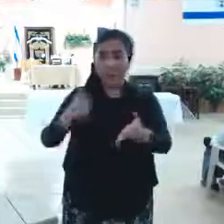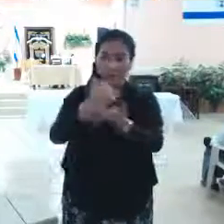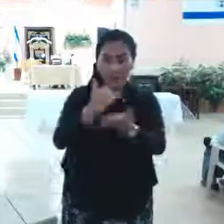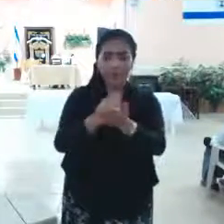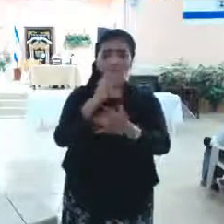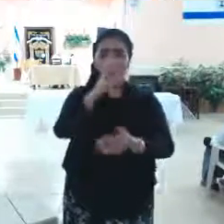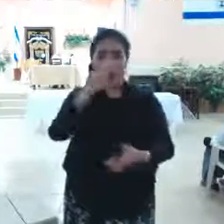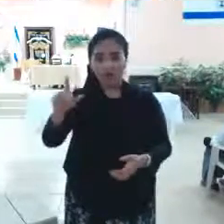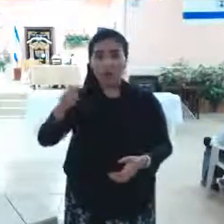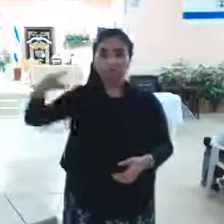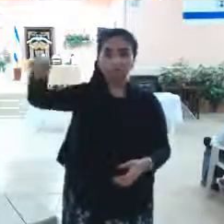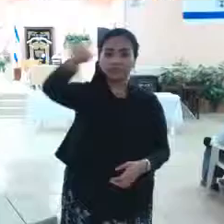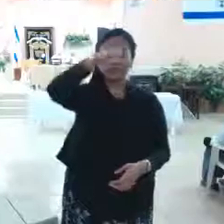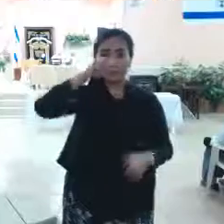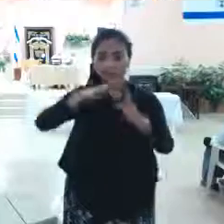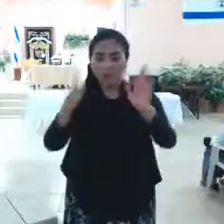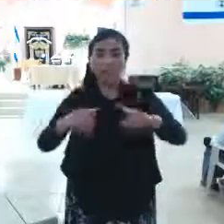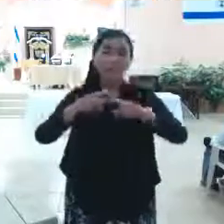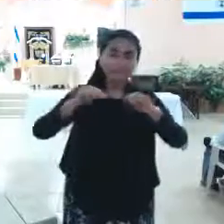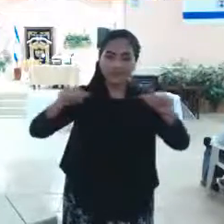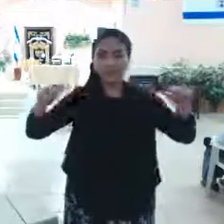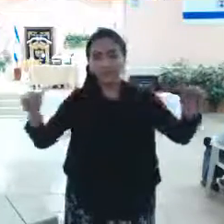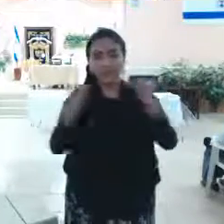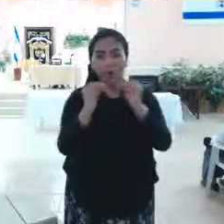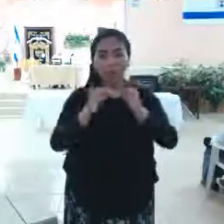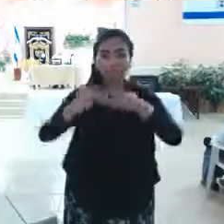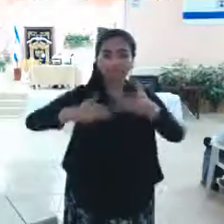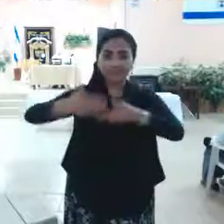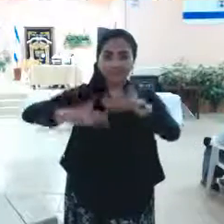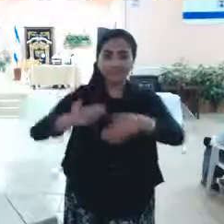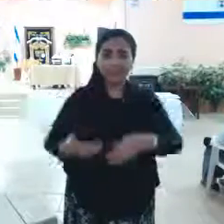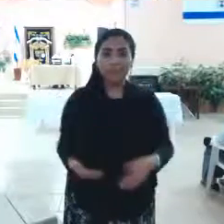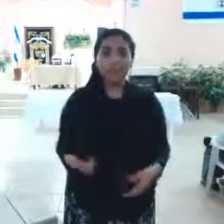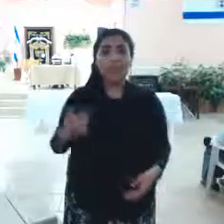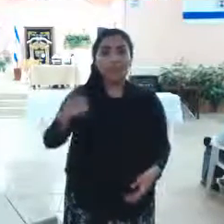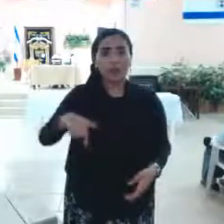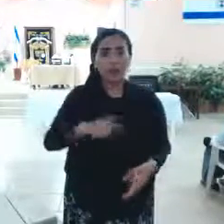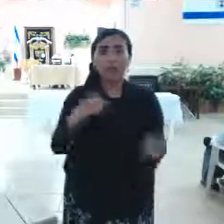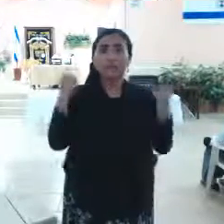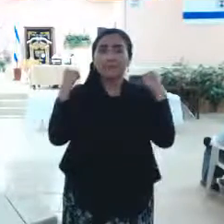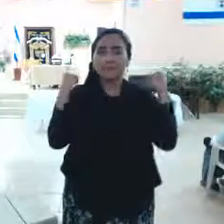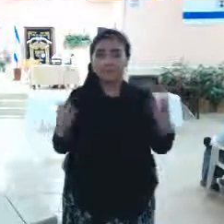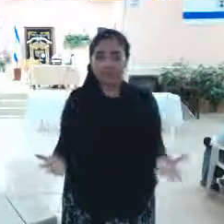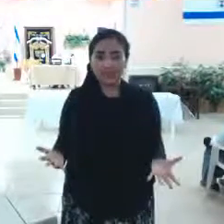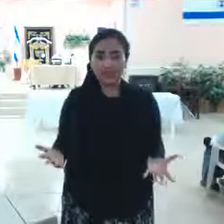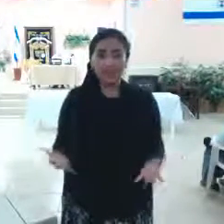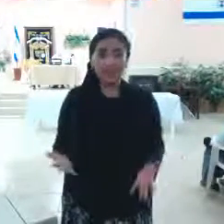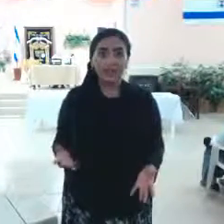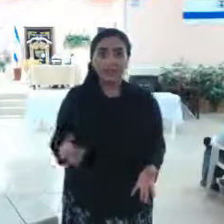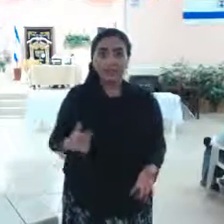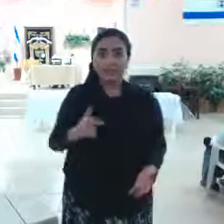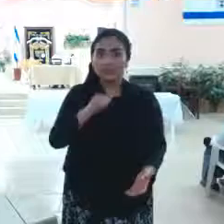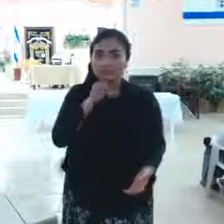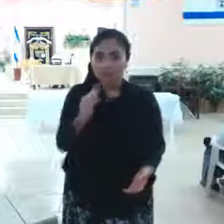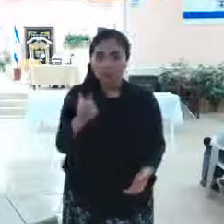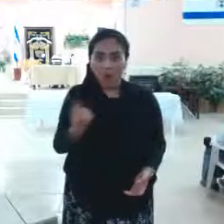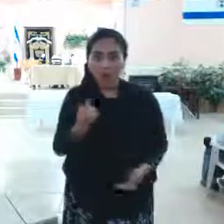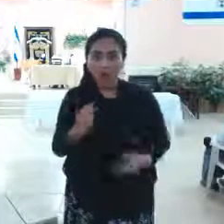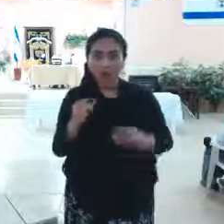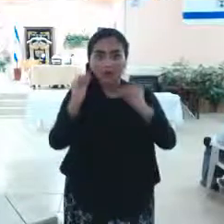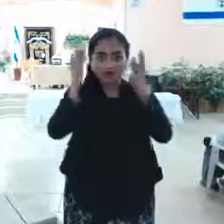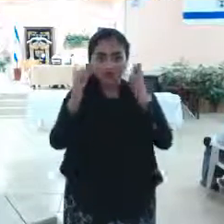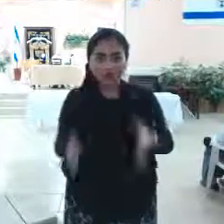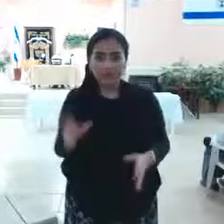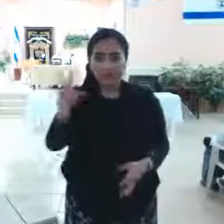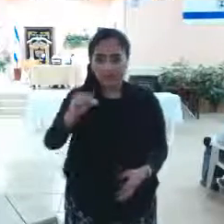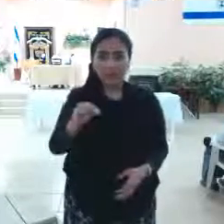to their houses, help them, anoint their houses with oil, etc., etc., etc. We are so much now. It's not only